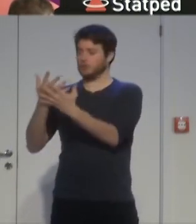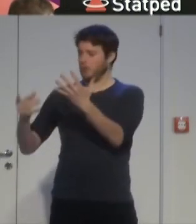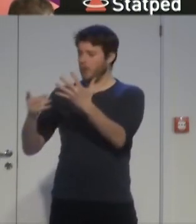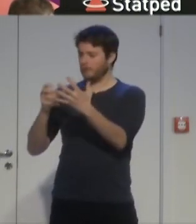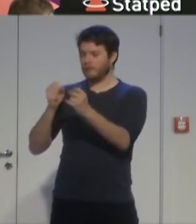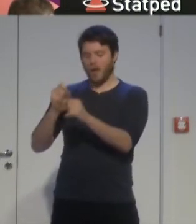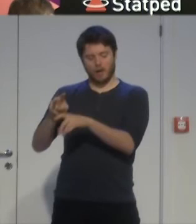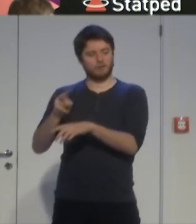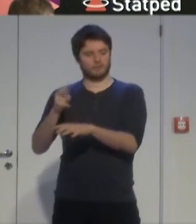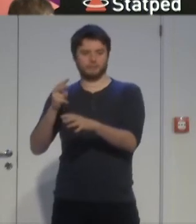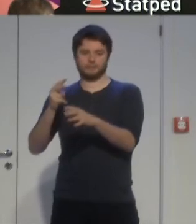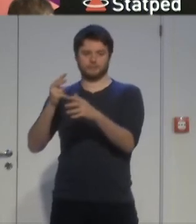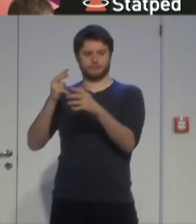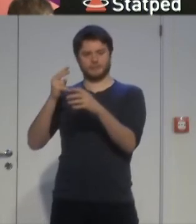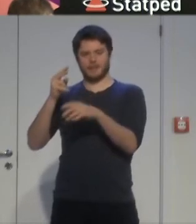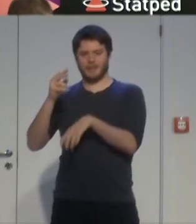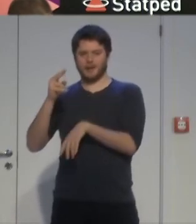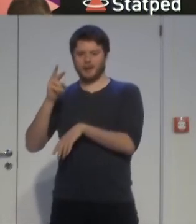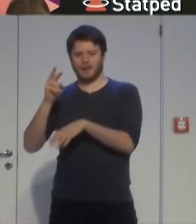perspective.